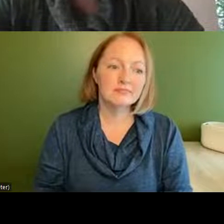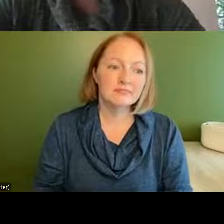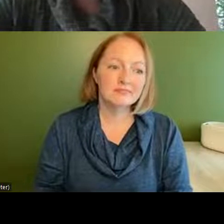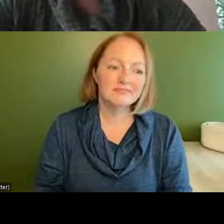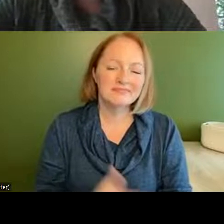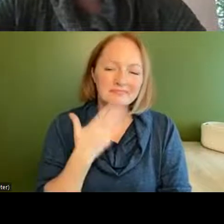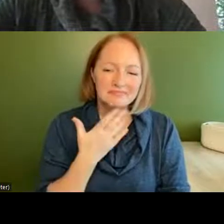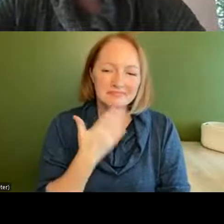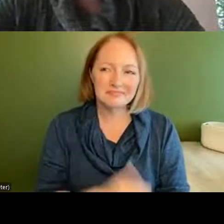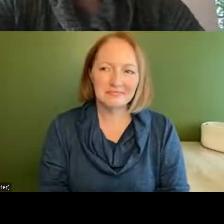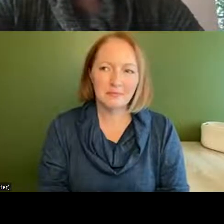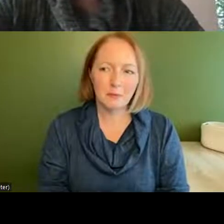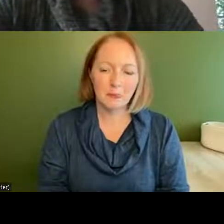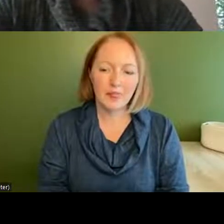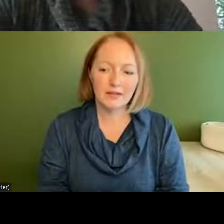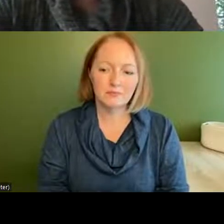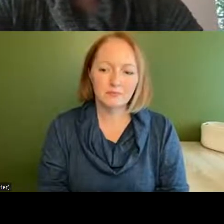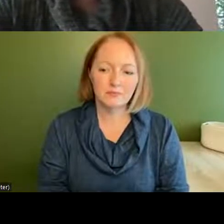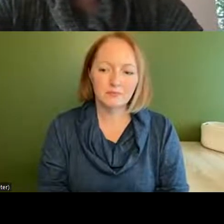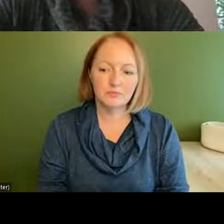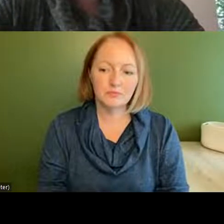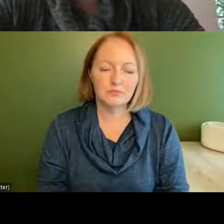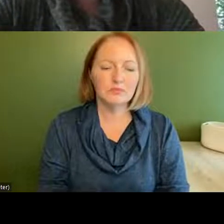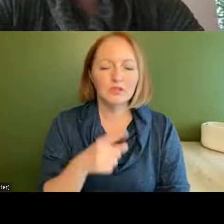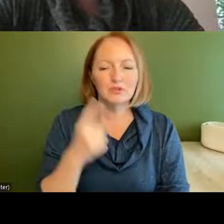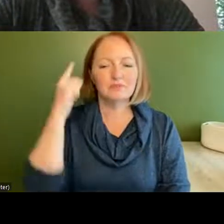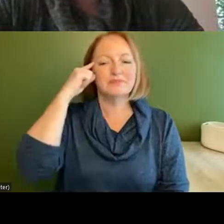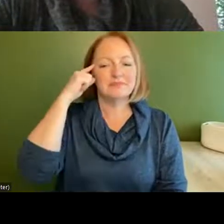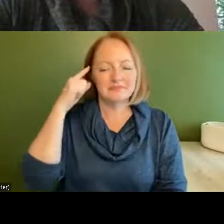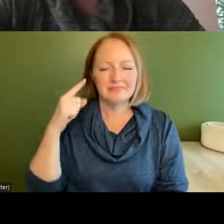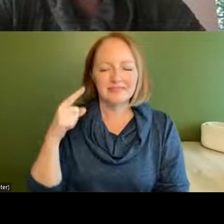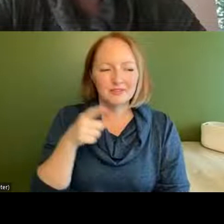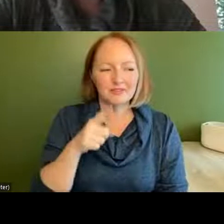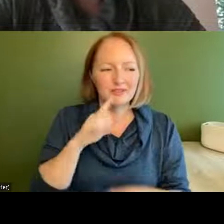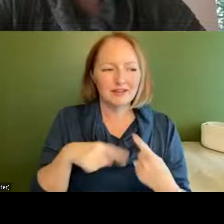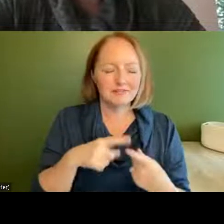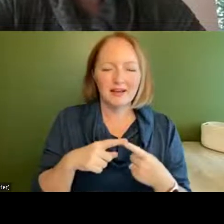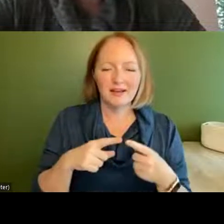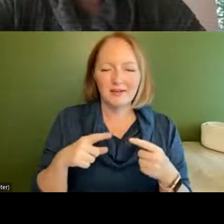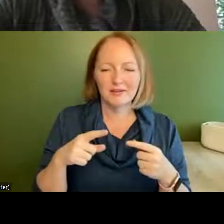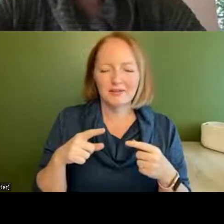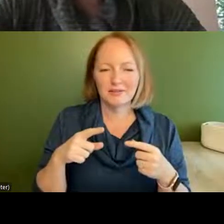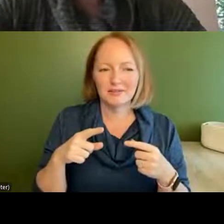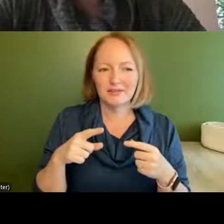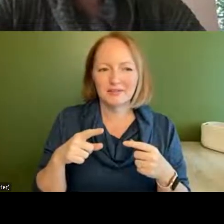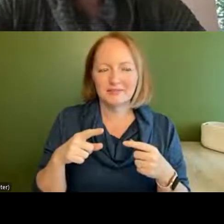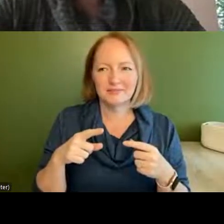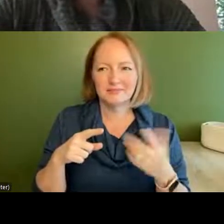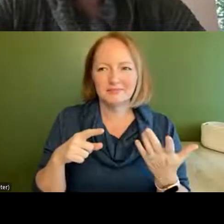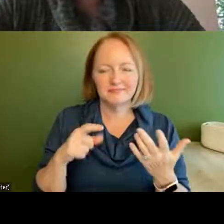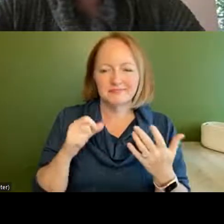Thank you. And one of actually, you reminded me, you were talking about kind of rather than having,